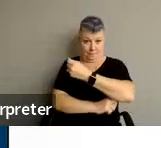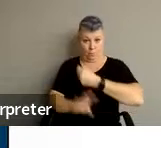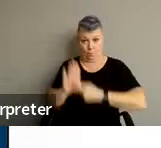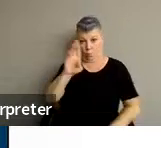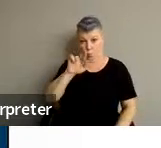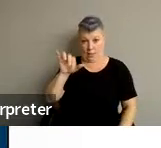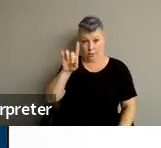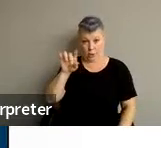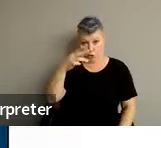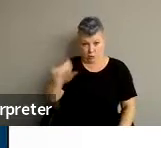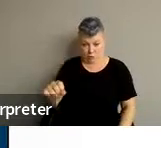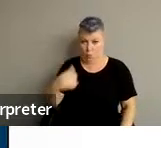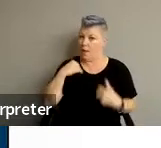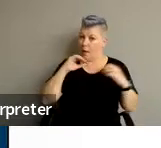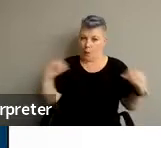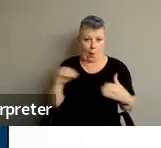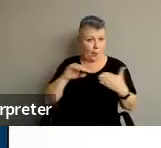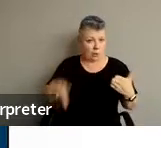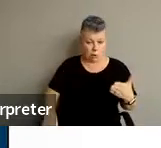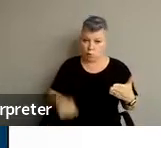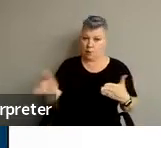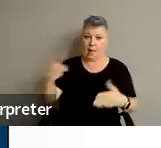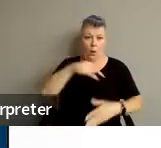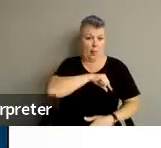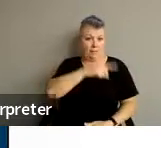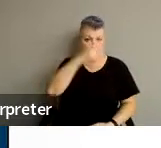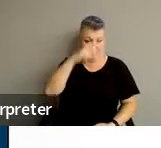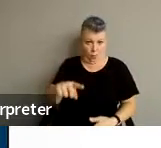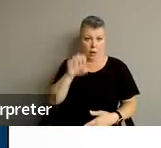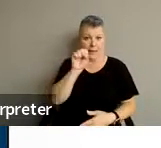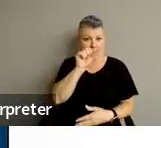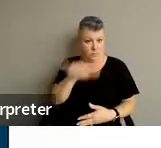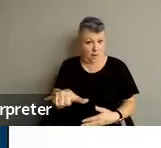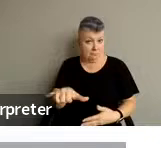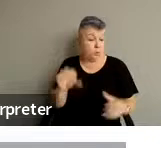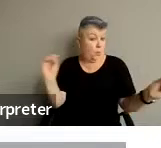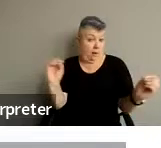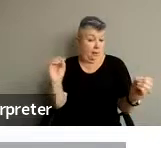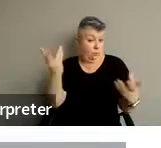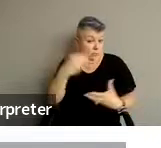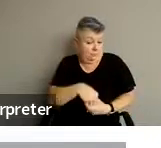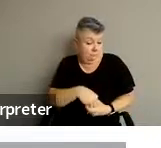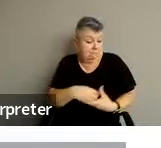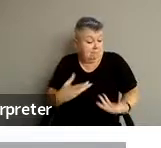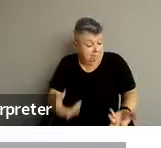any children that qualified for extended school year, so none participated.